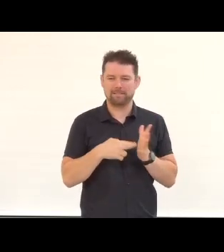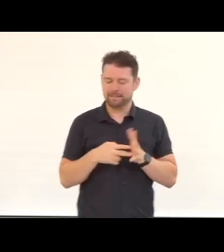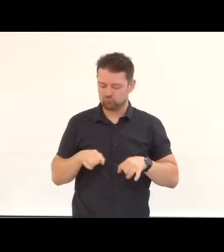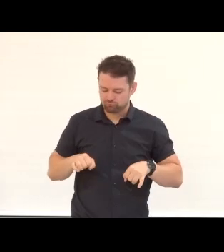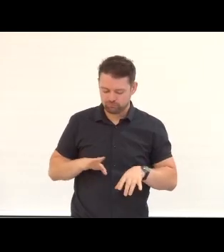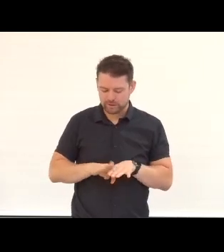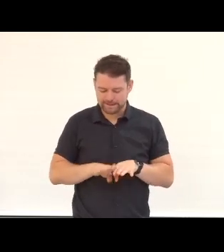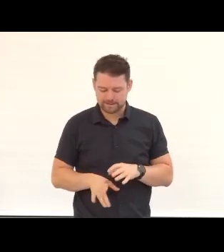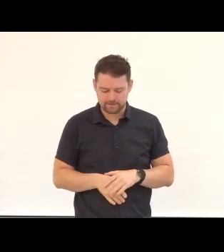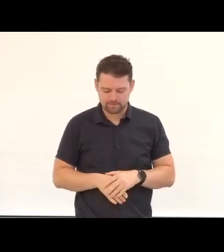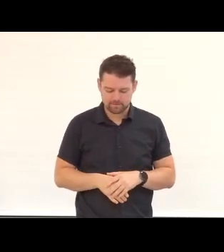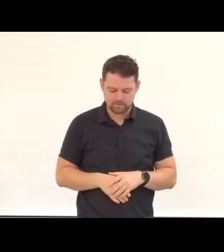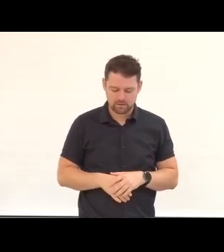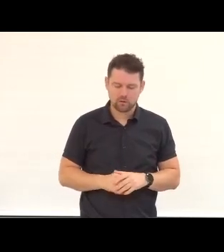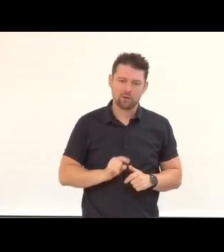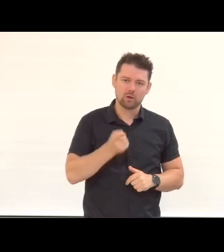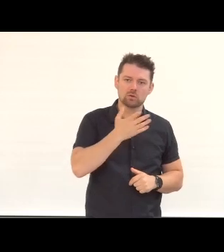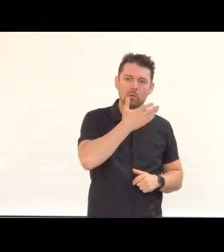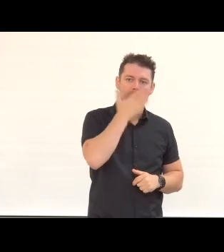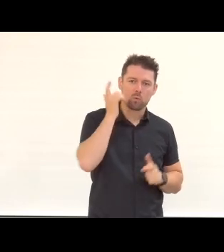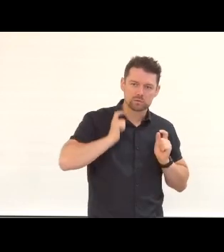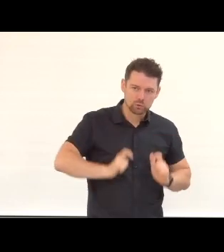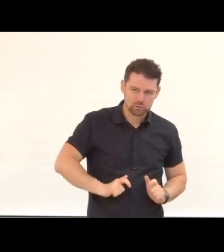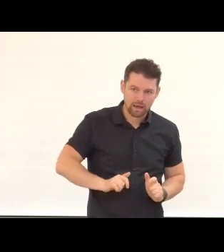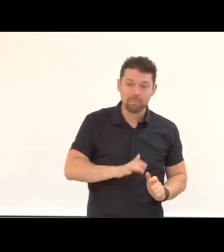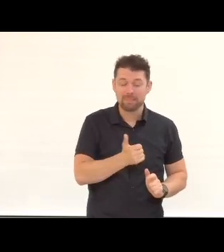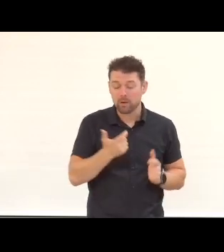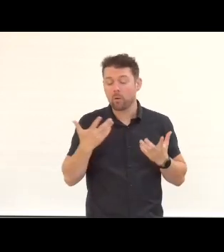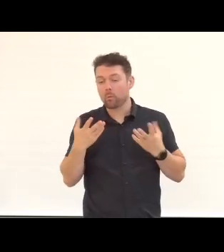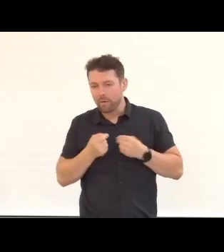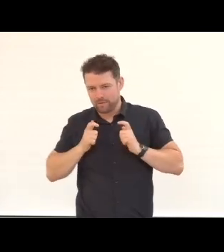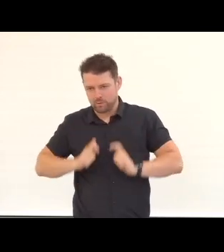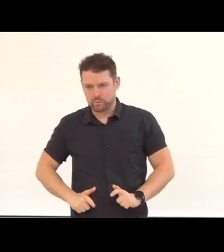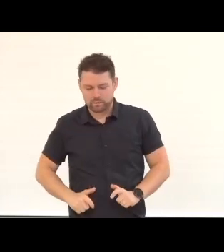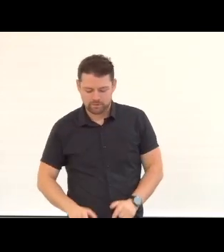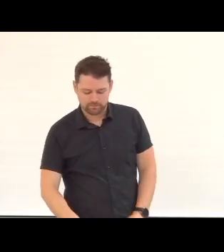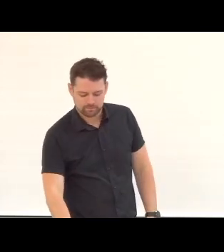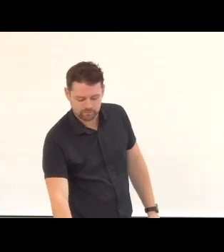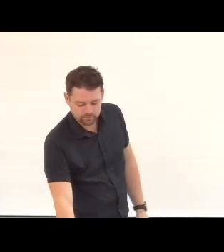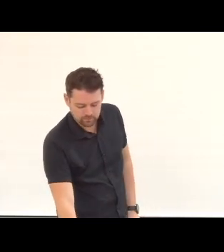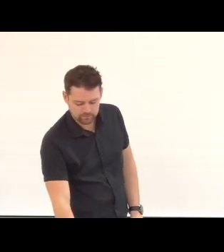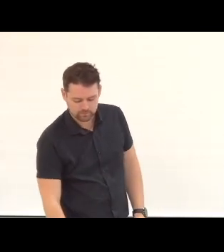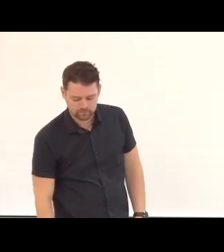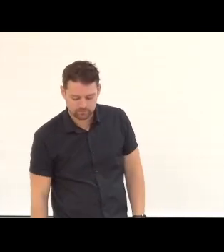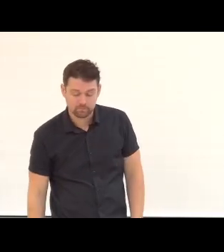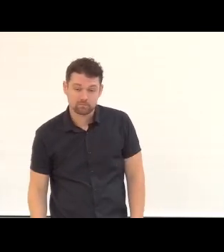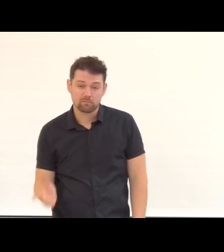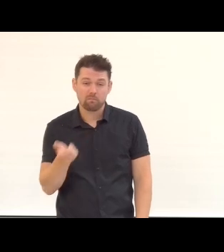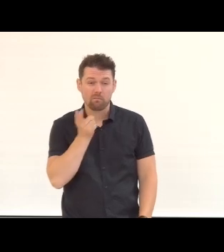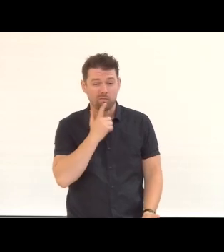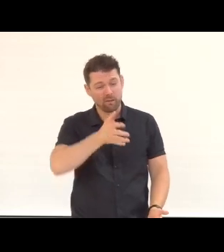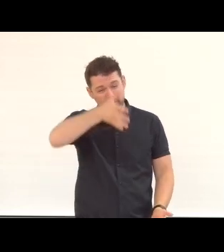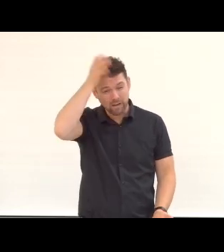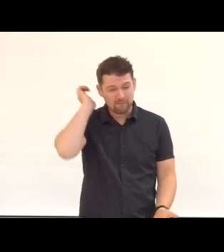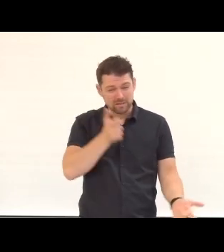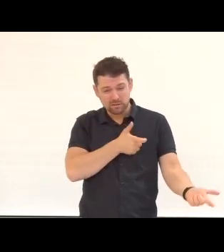well. First without the suit, and then to be able to operate it with the suit as well. With the firefighters, we have trainings.